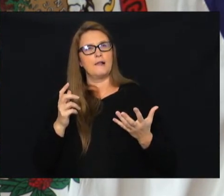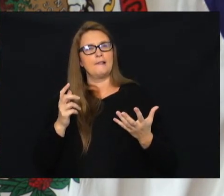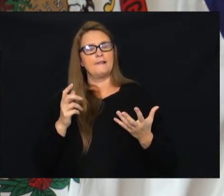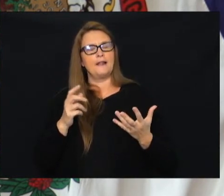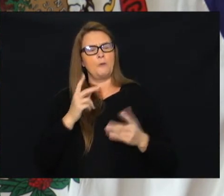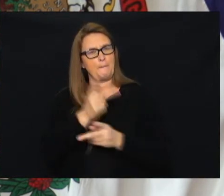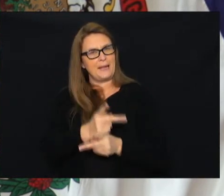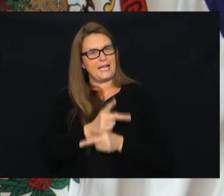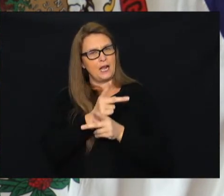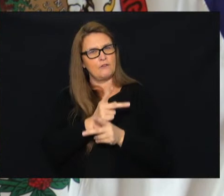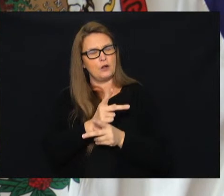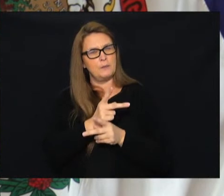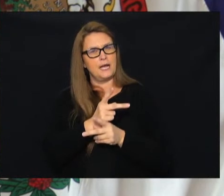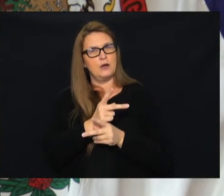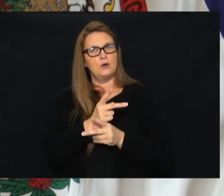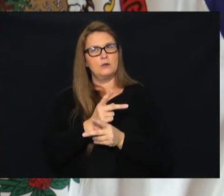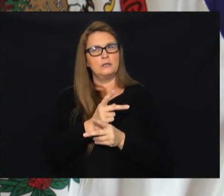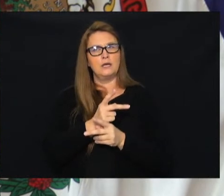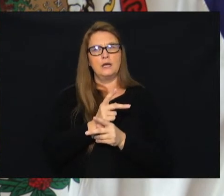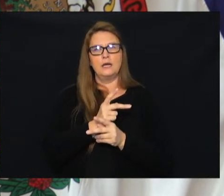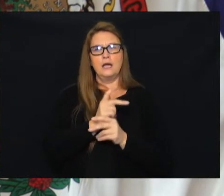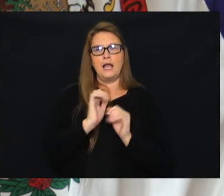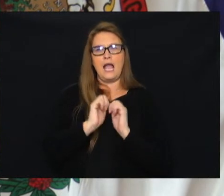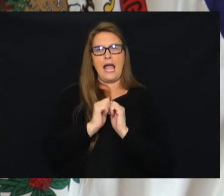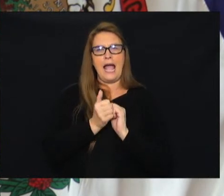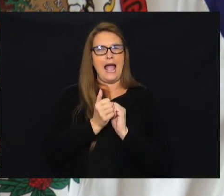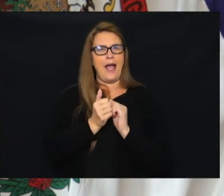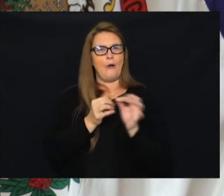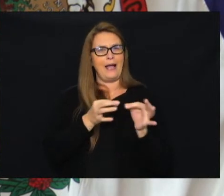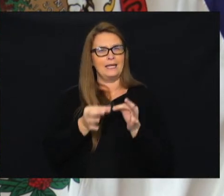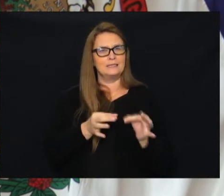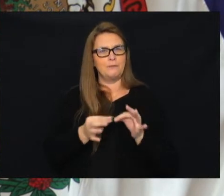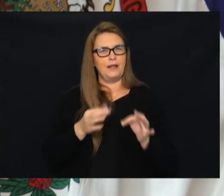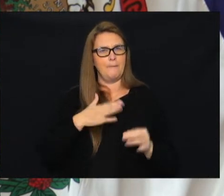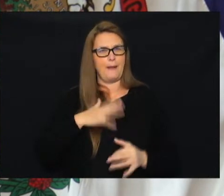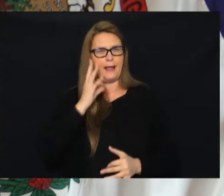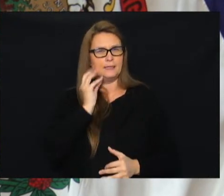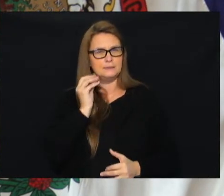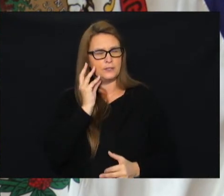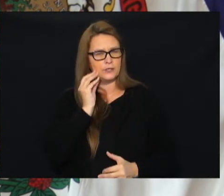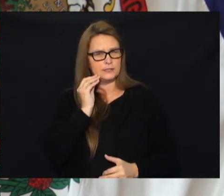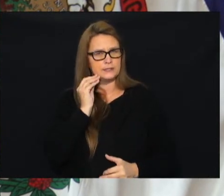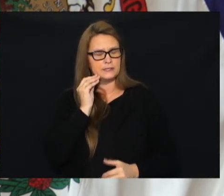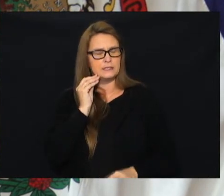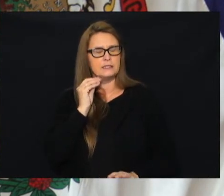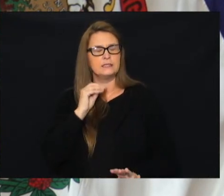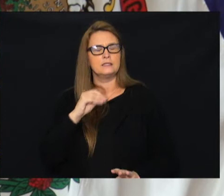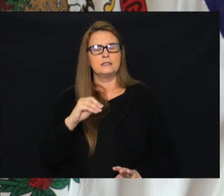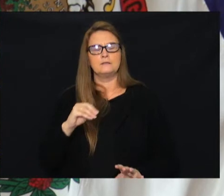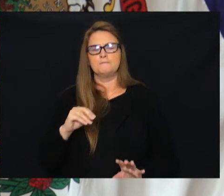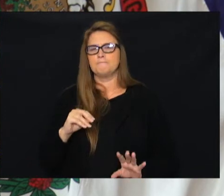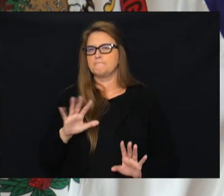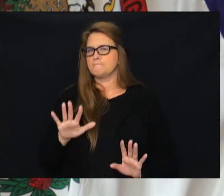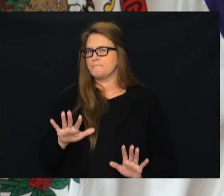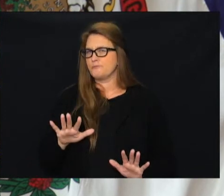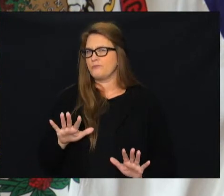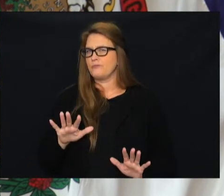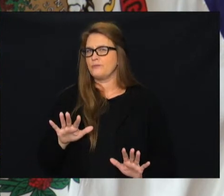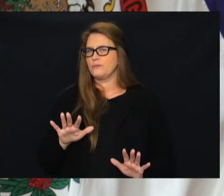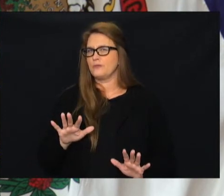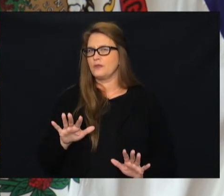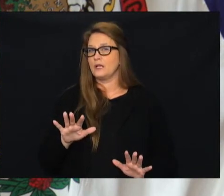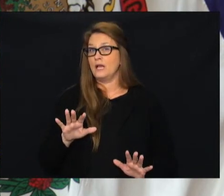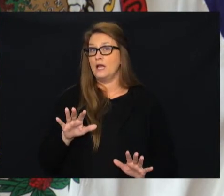but or the way I think. From the standpoint of really thinking that you're